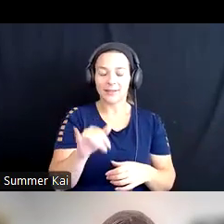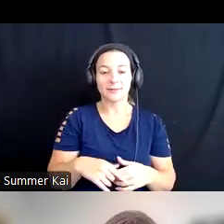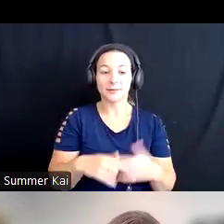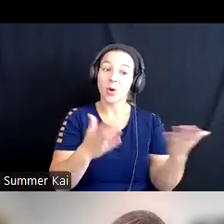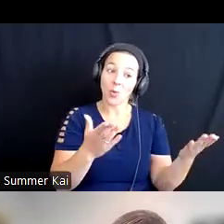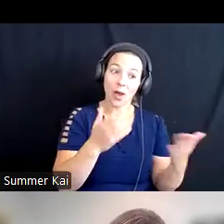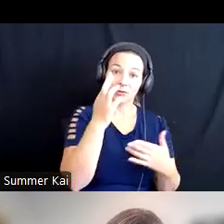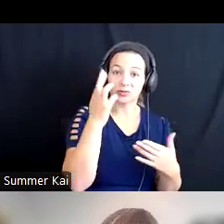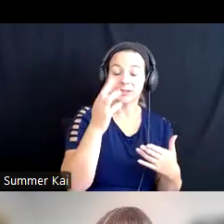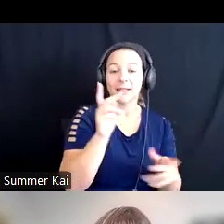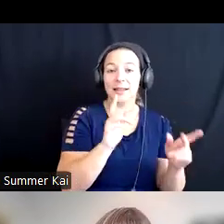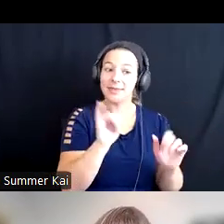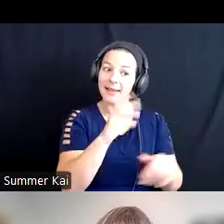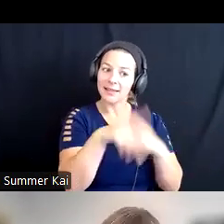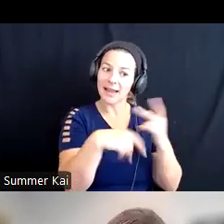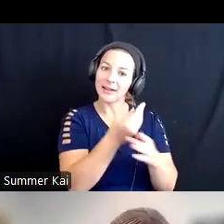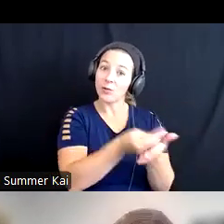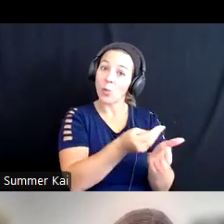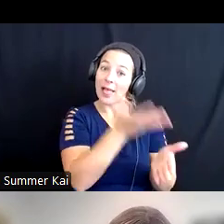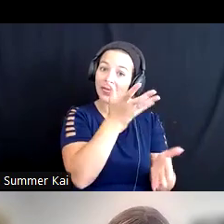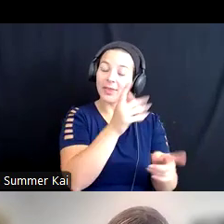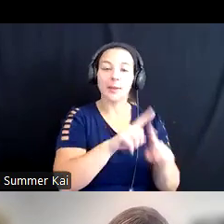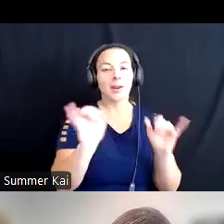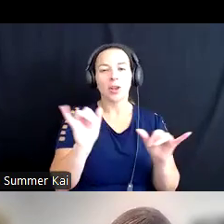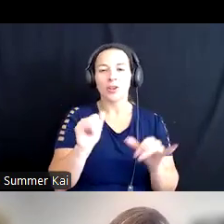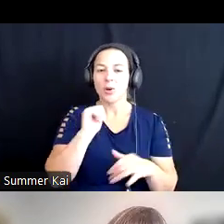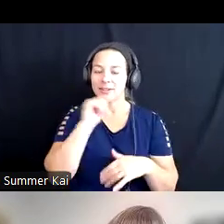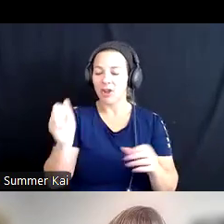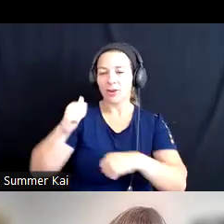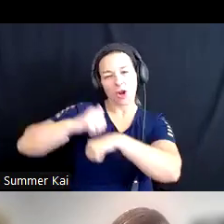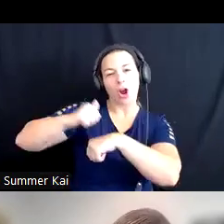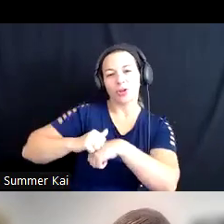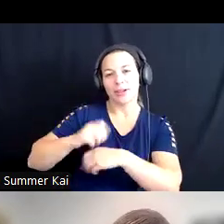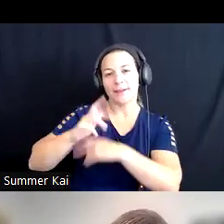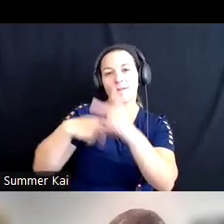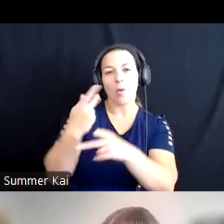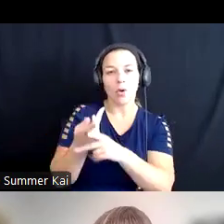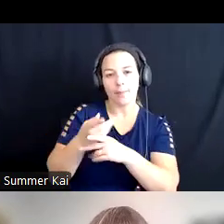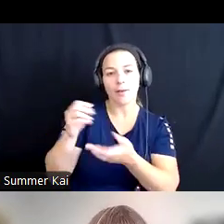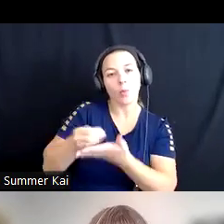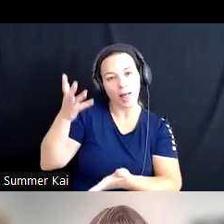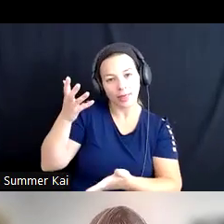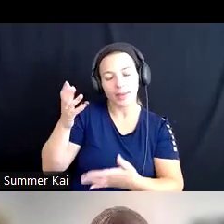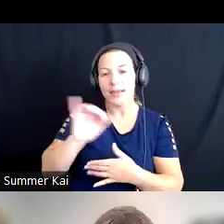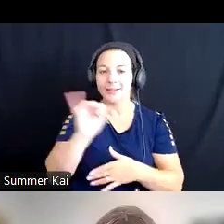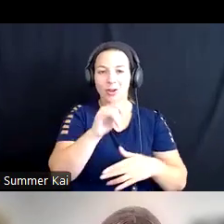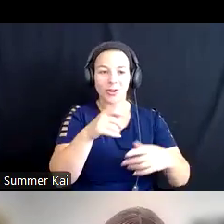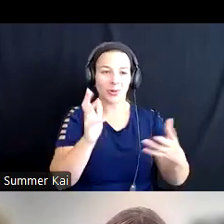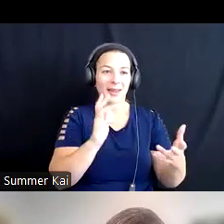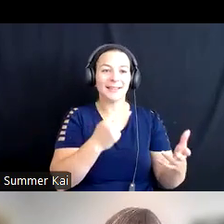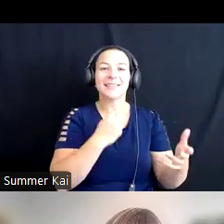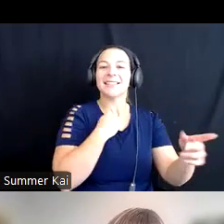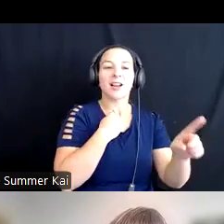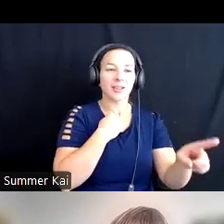hand, it is a form of wealth. On the other, it is a less liquid form than most other kinds of wealth. It's also tied up in where people